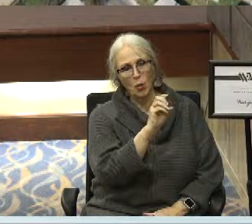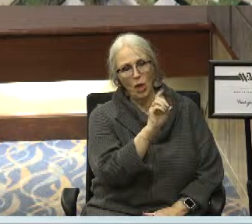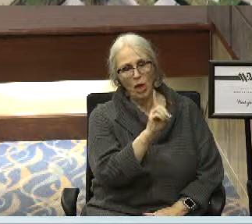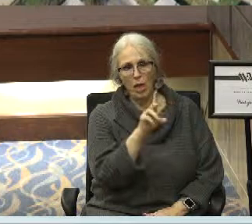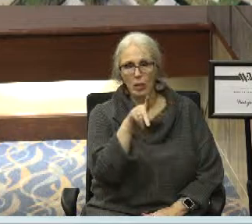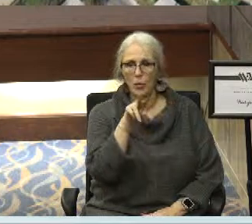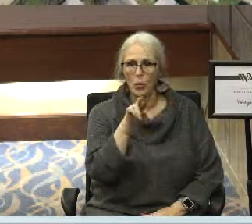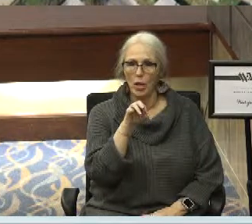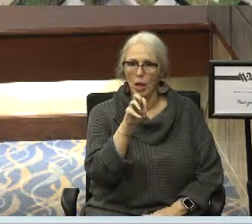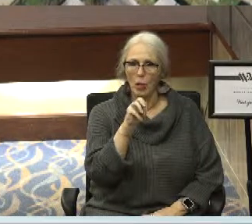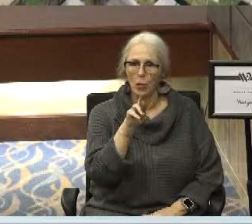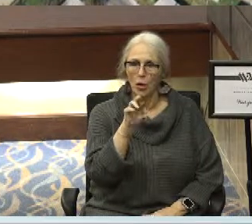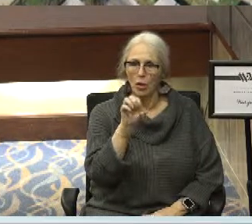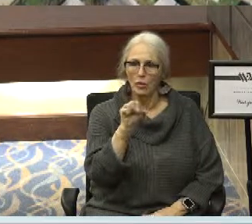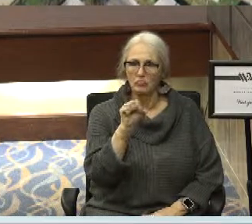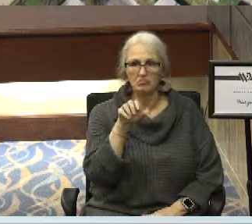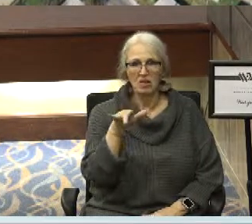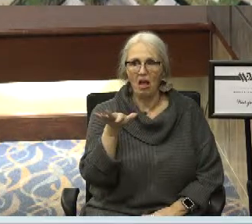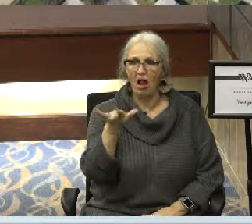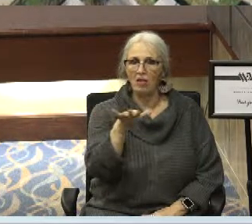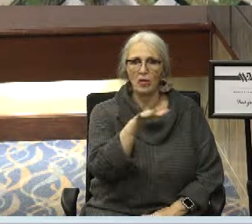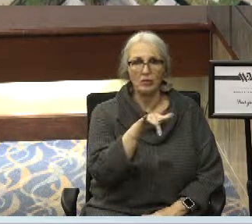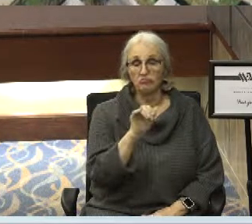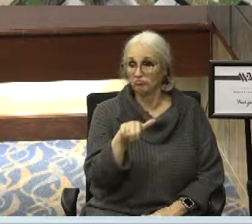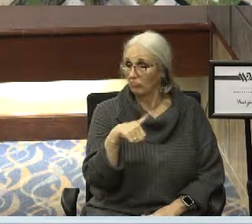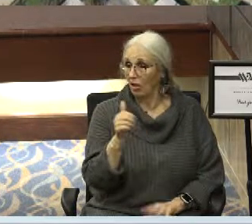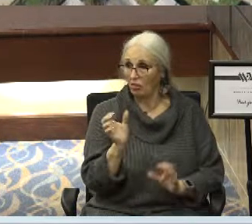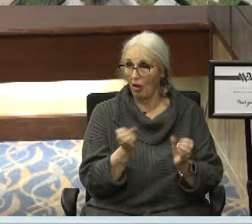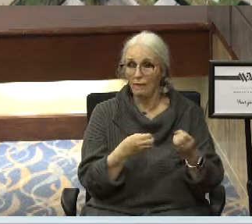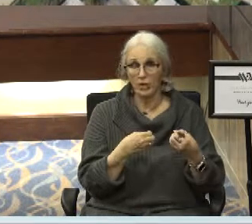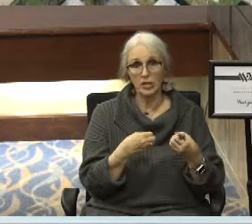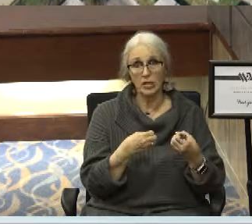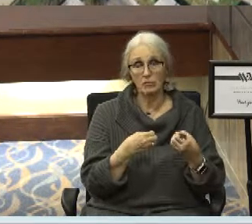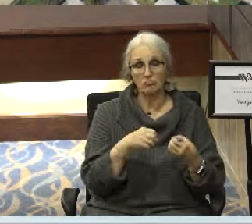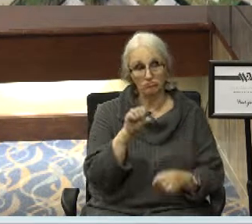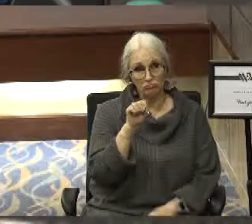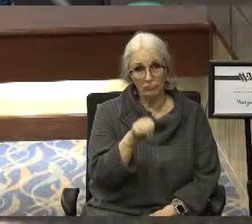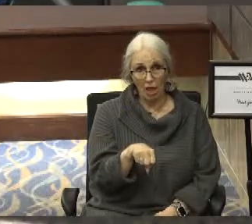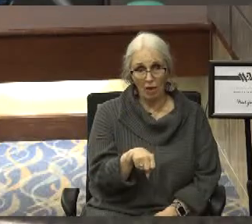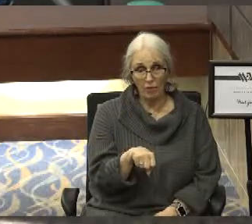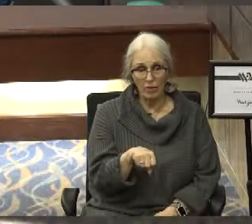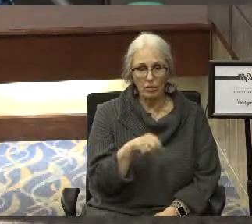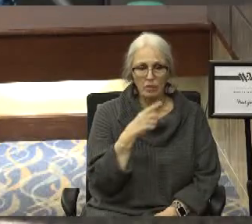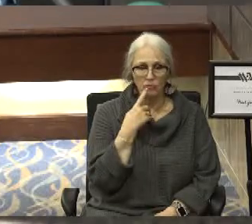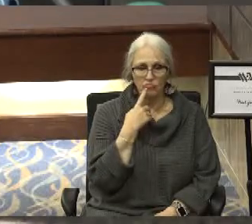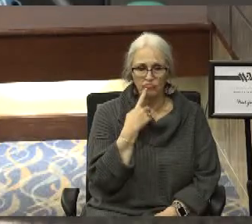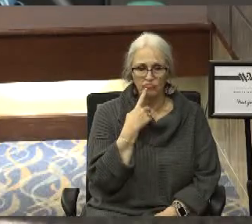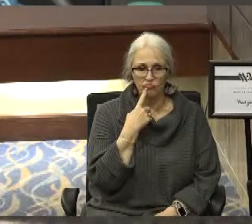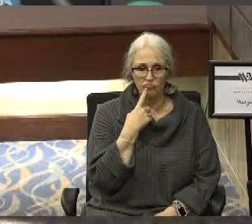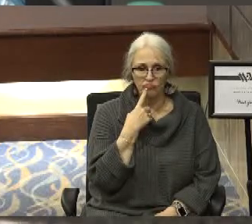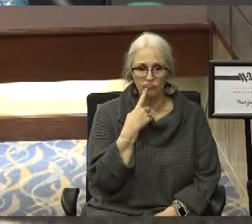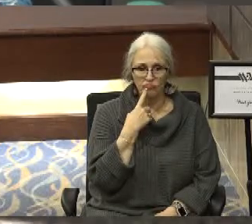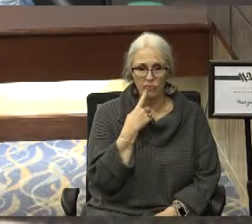there, and the other offices that are on LaSalle. I think the